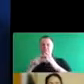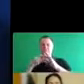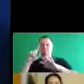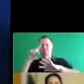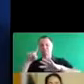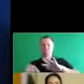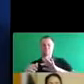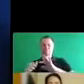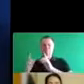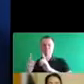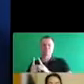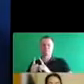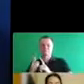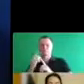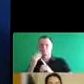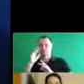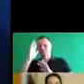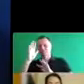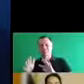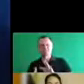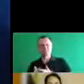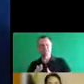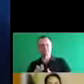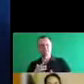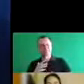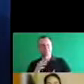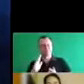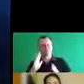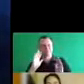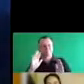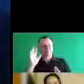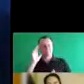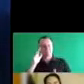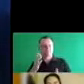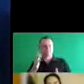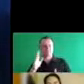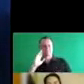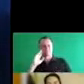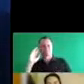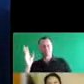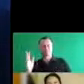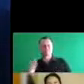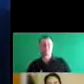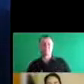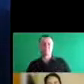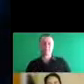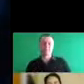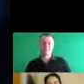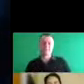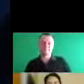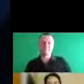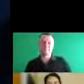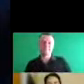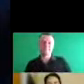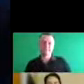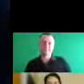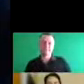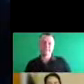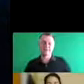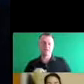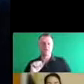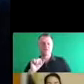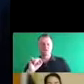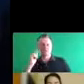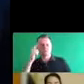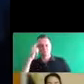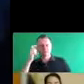But no, it's really amazing to hear you talk about that, because some of the ideas in this work are really quite complex.